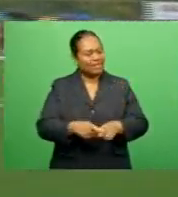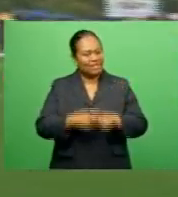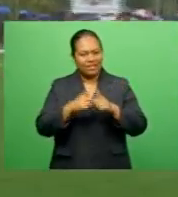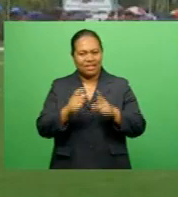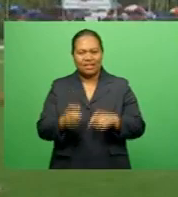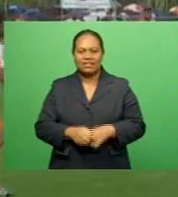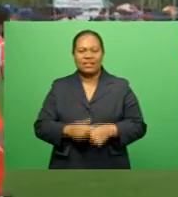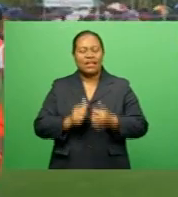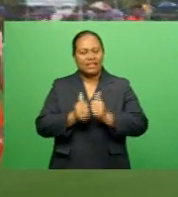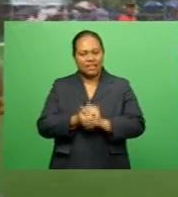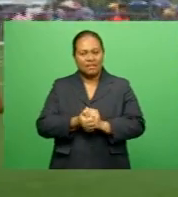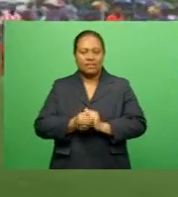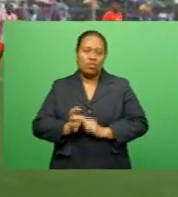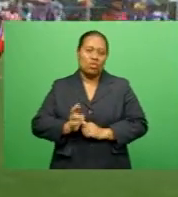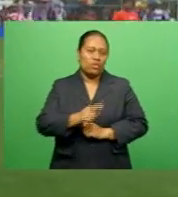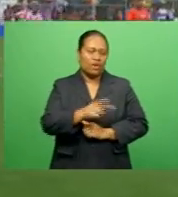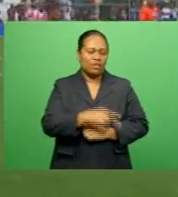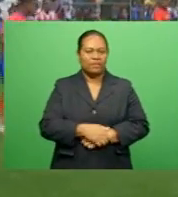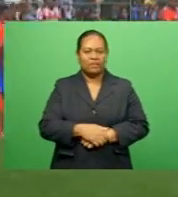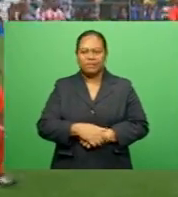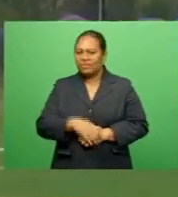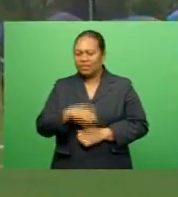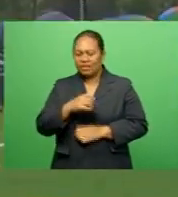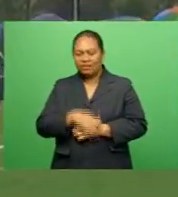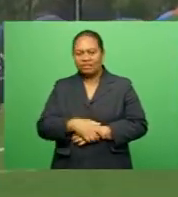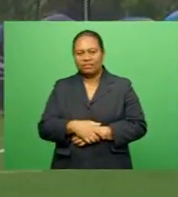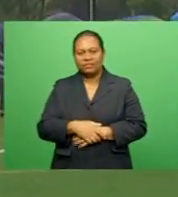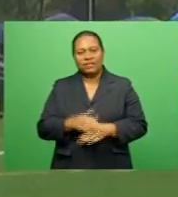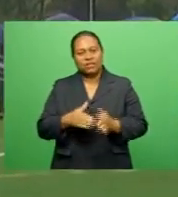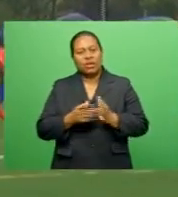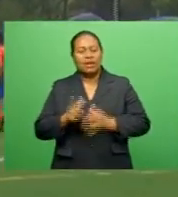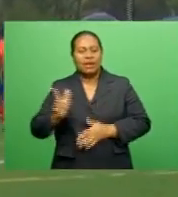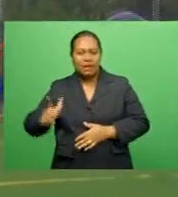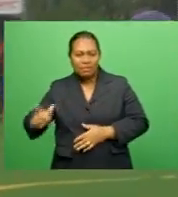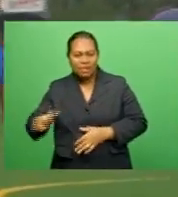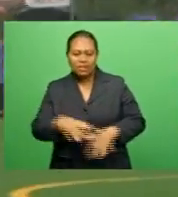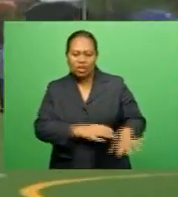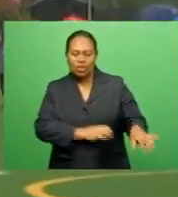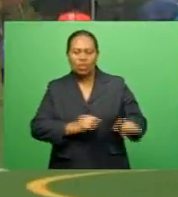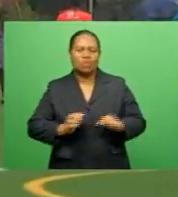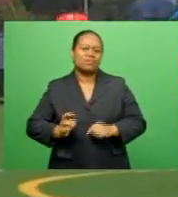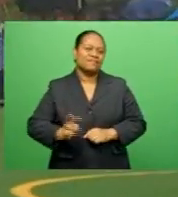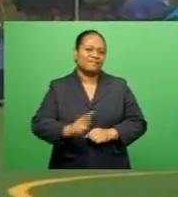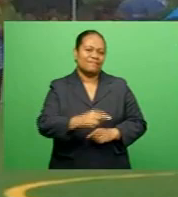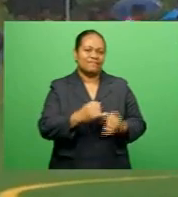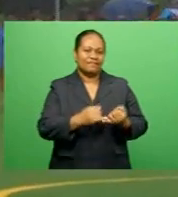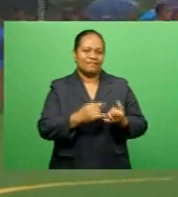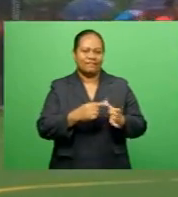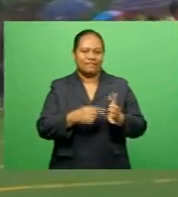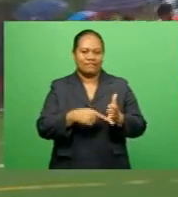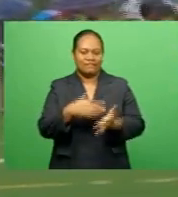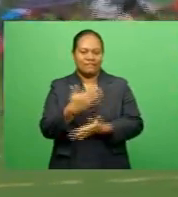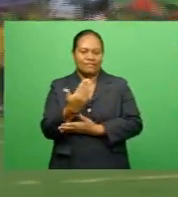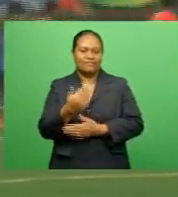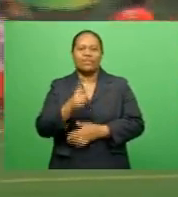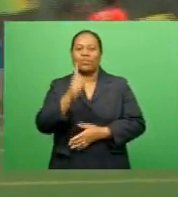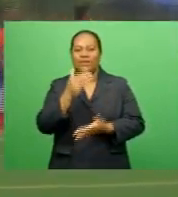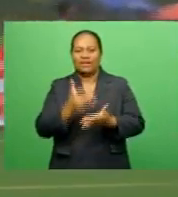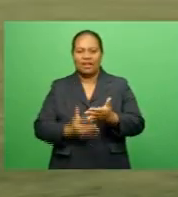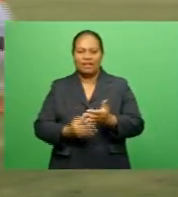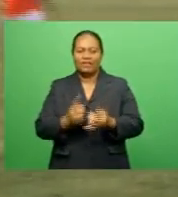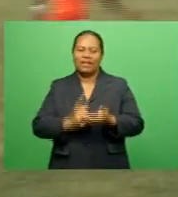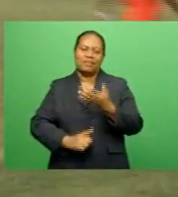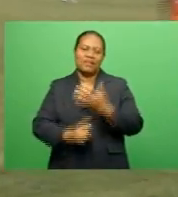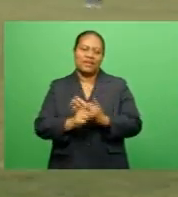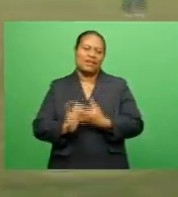for us. And Rewa, nothing can be taken away from them. Lambasa will host Rewa on Saturday at 1:30 p.m. at